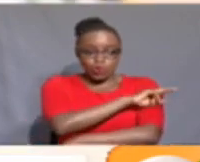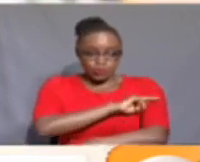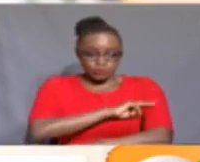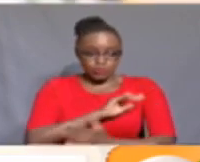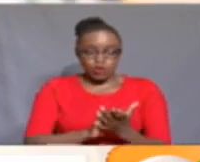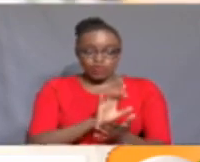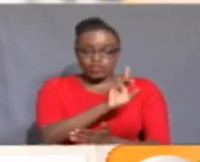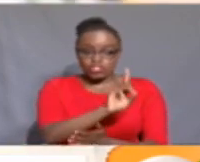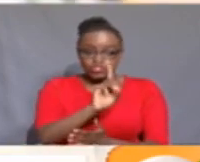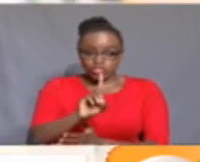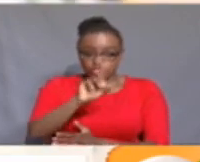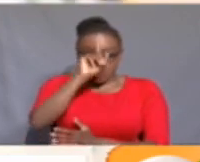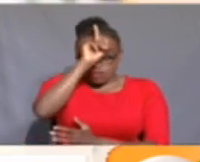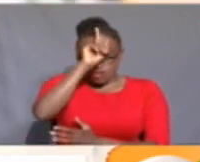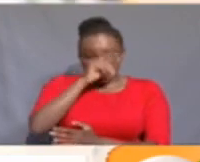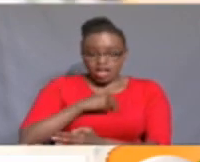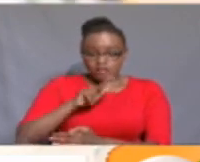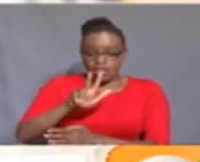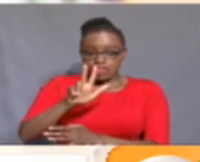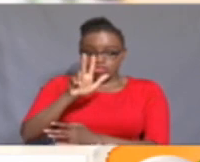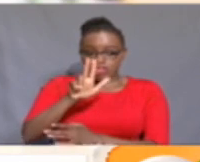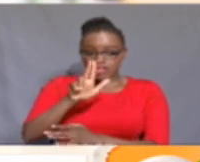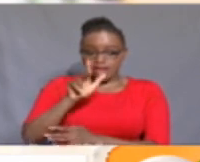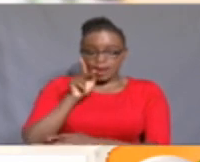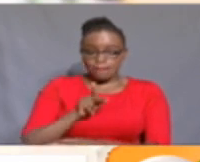kijiji kuna watu tatu ambao